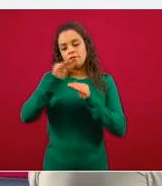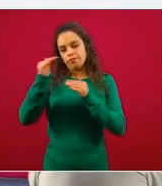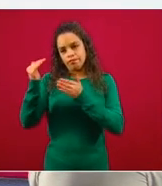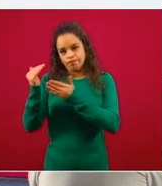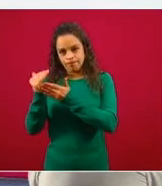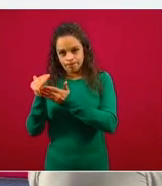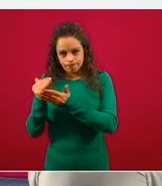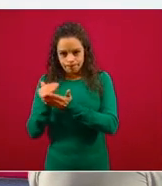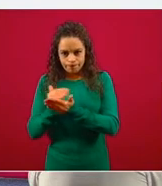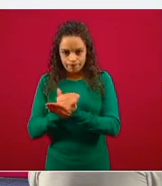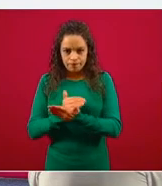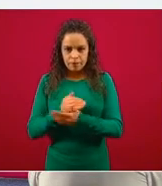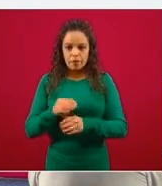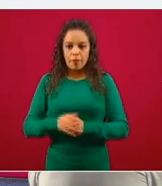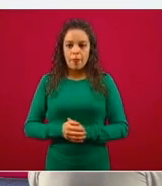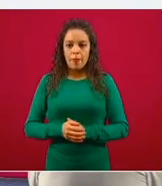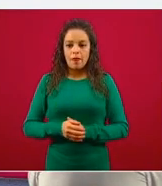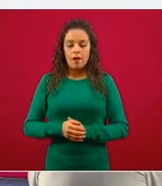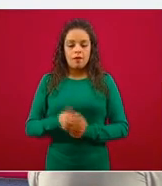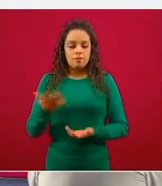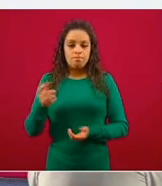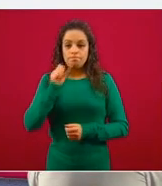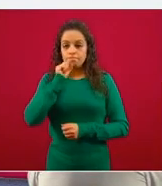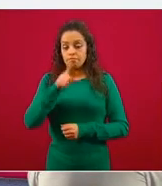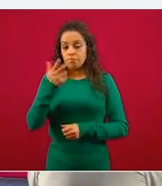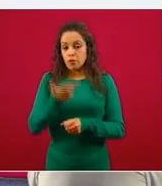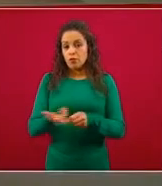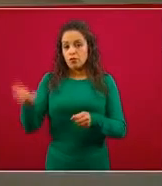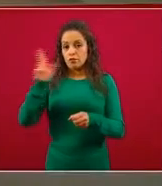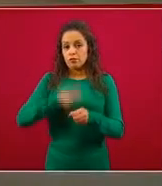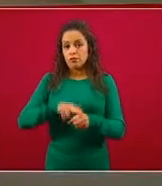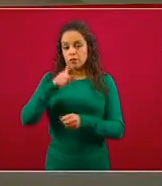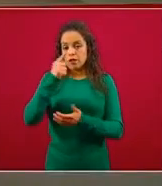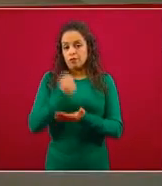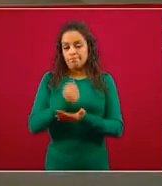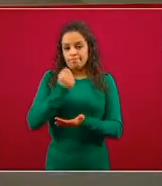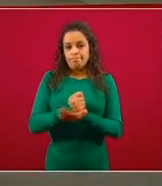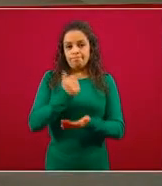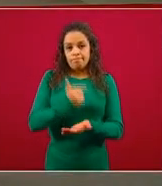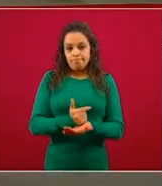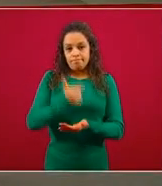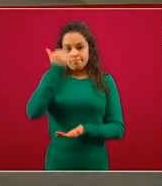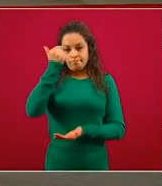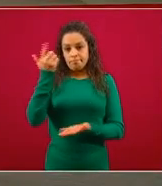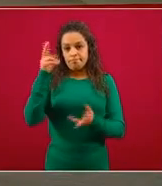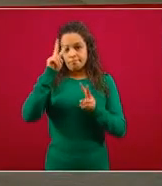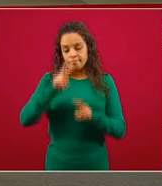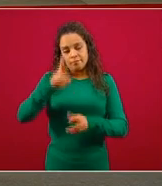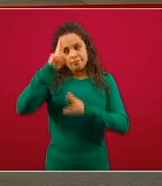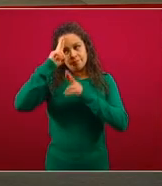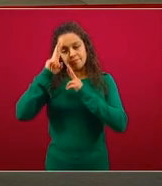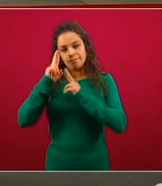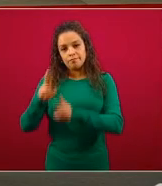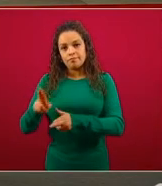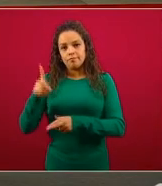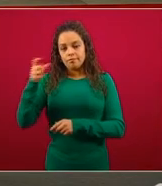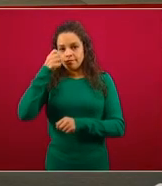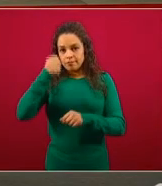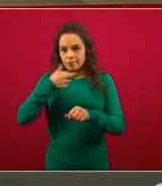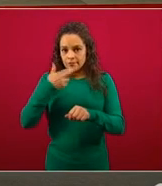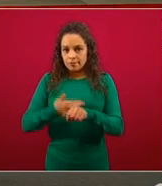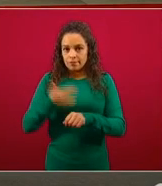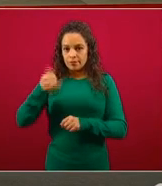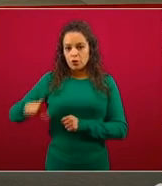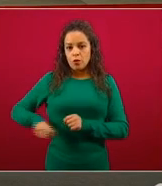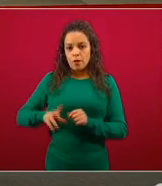These are people who are hospitalized in the ICUs. All my respects to the governor